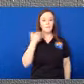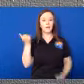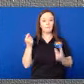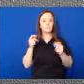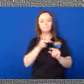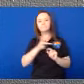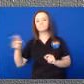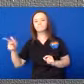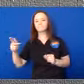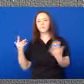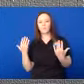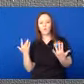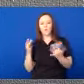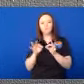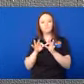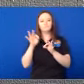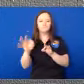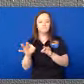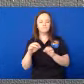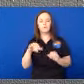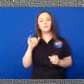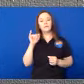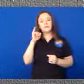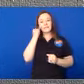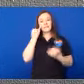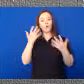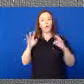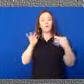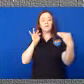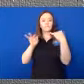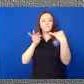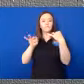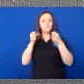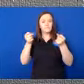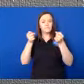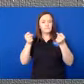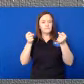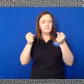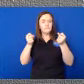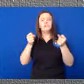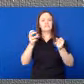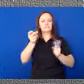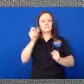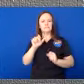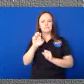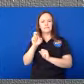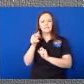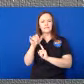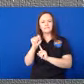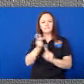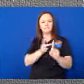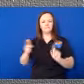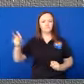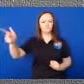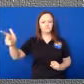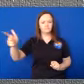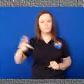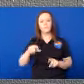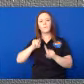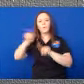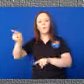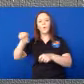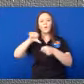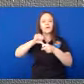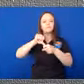travel. If you're on the highway, if you're on like I-10, you know, take the next exit. Go to a gas station, a restaurant,